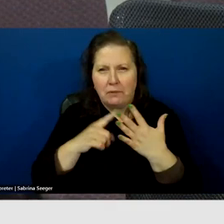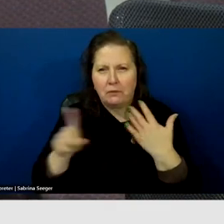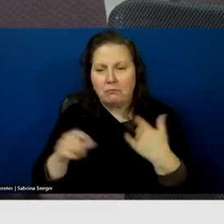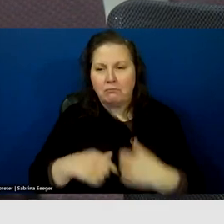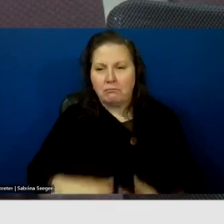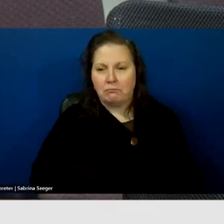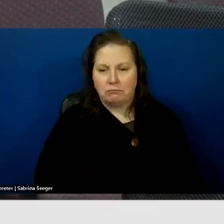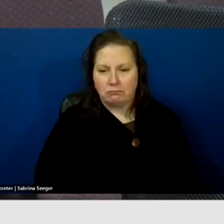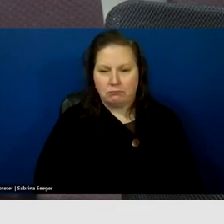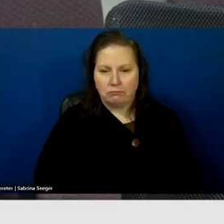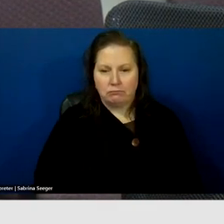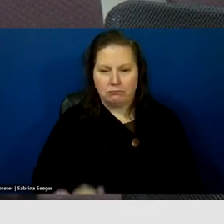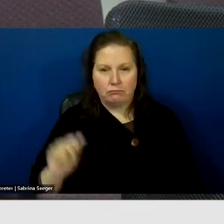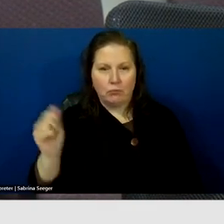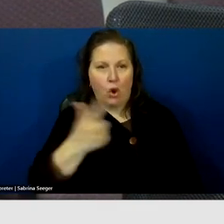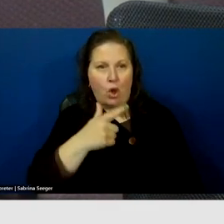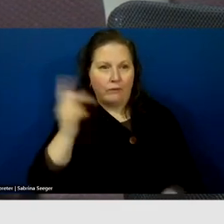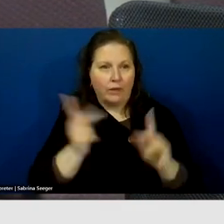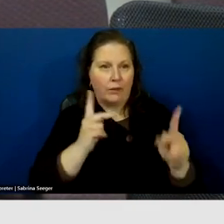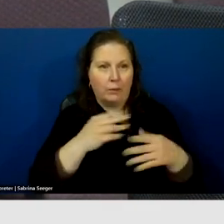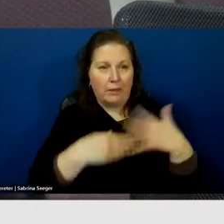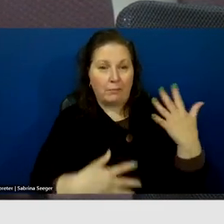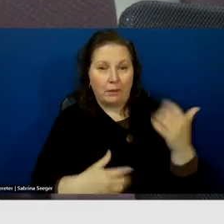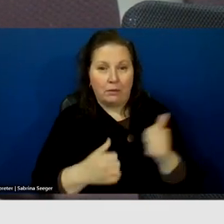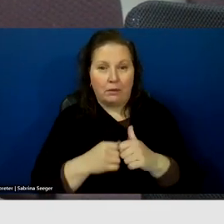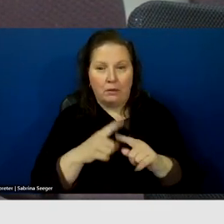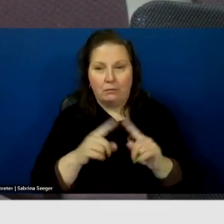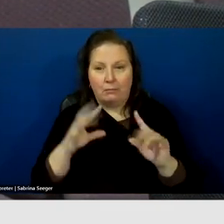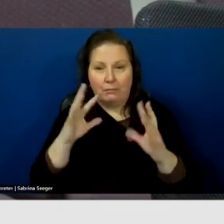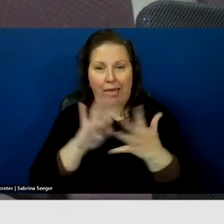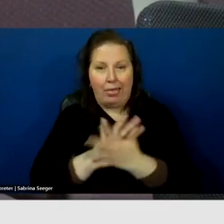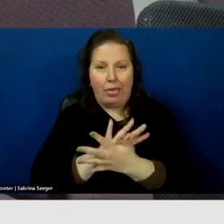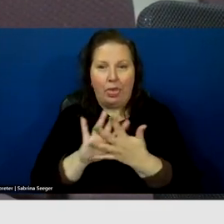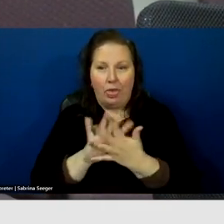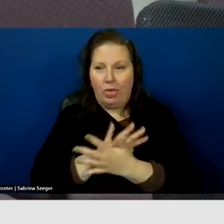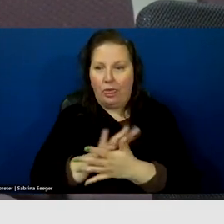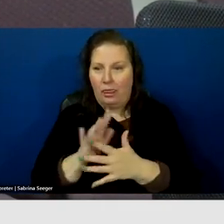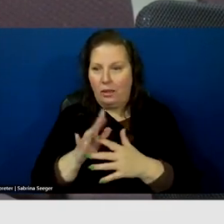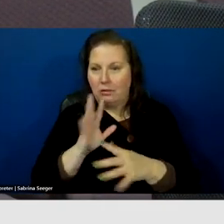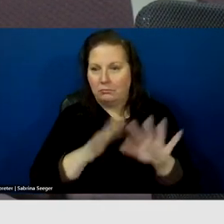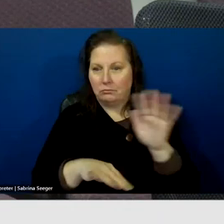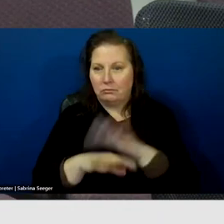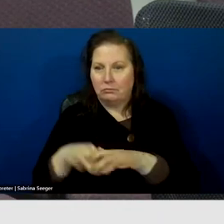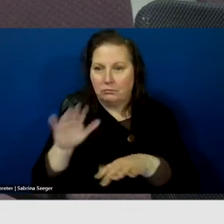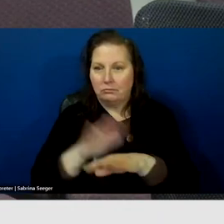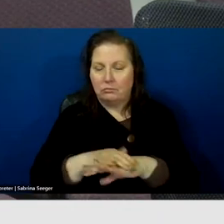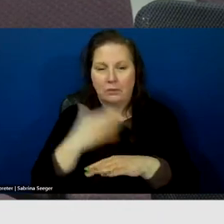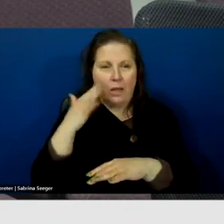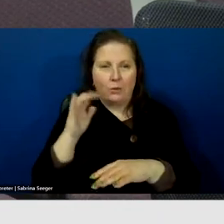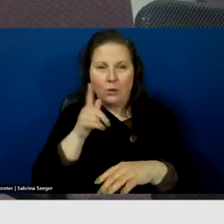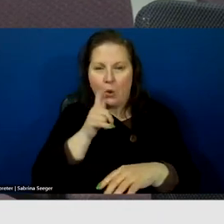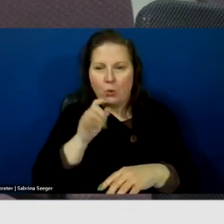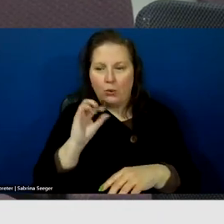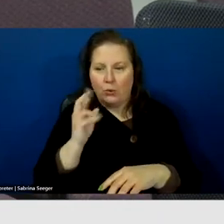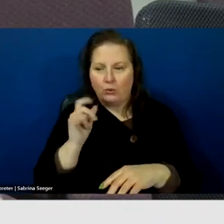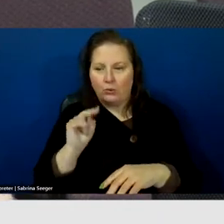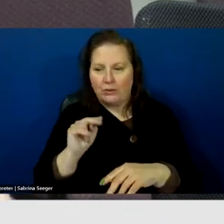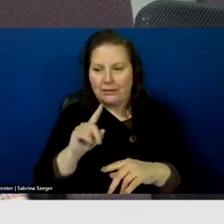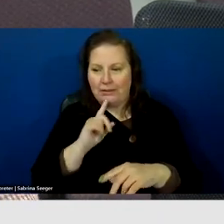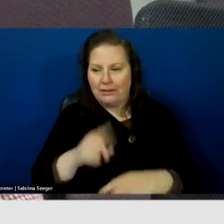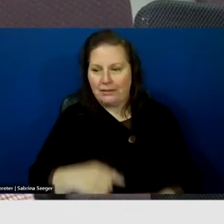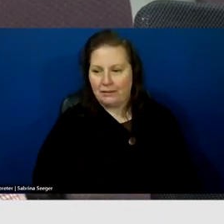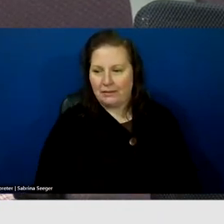And everyone else is some folks from RISI. Yeah. And I'm not sure who Kristen is.